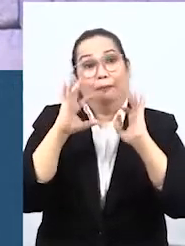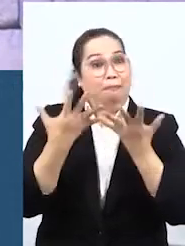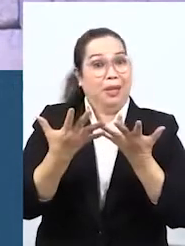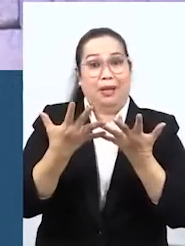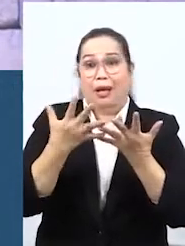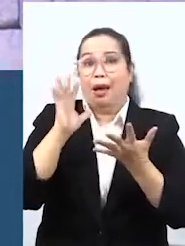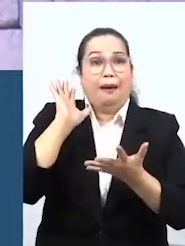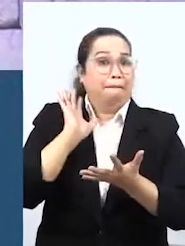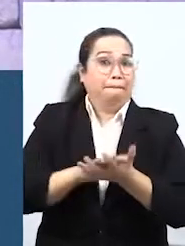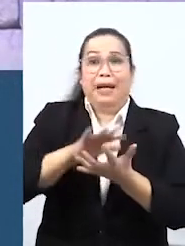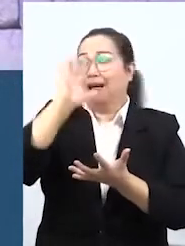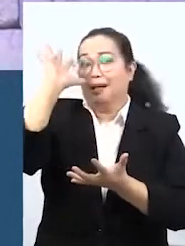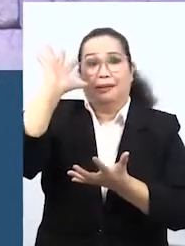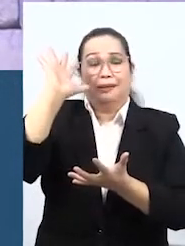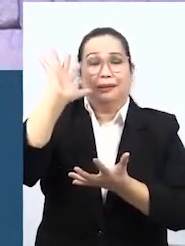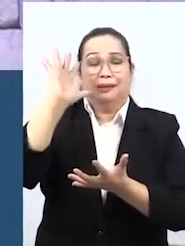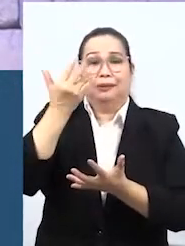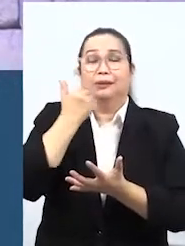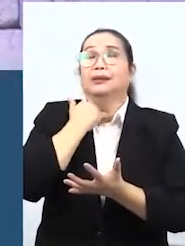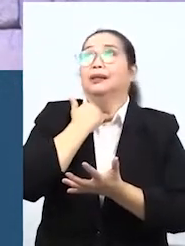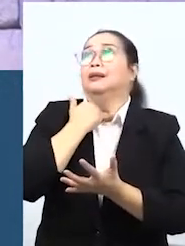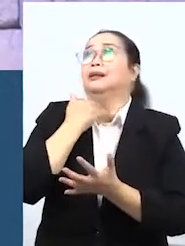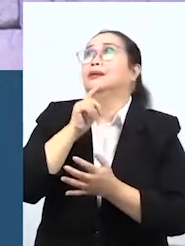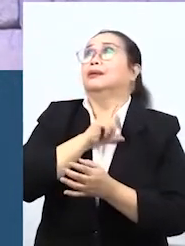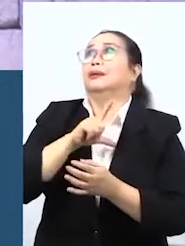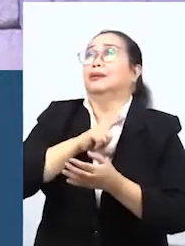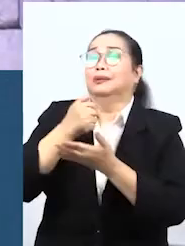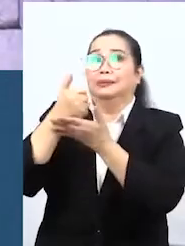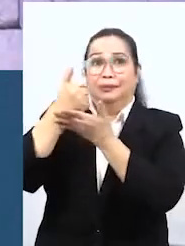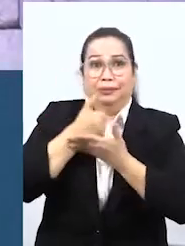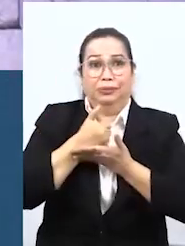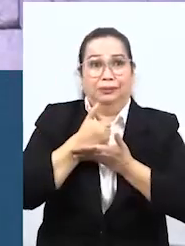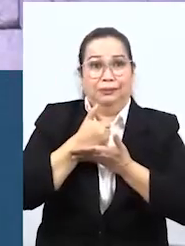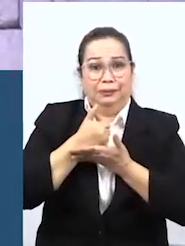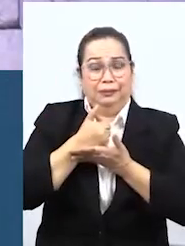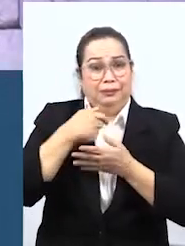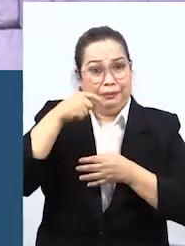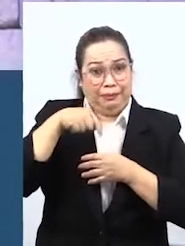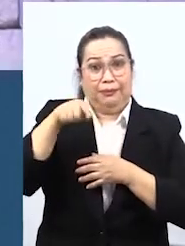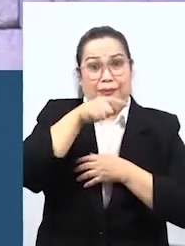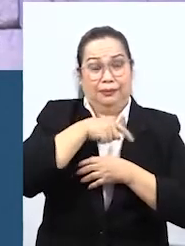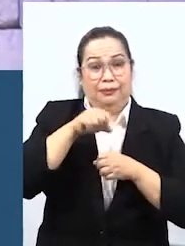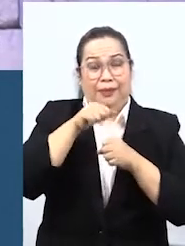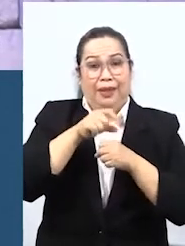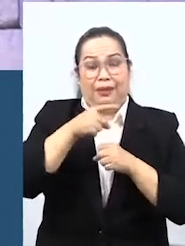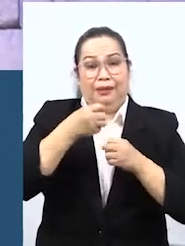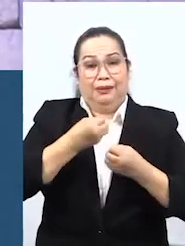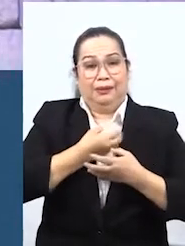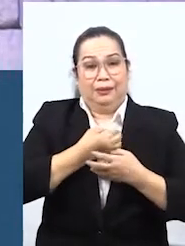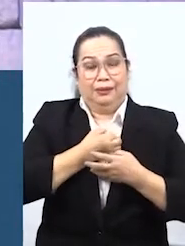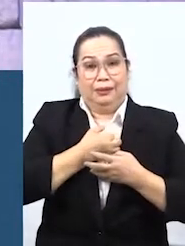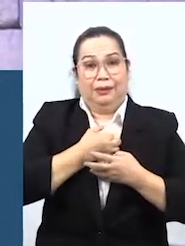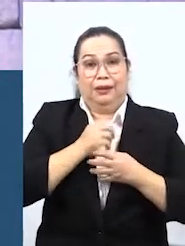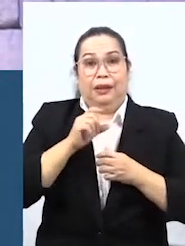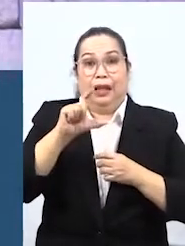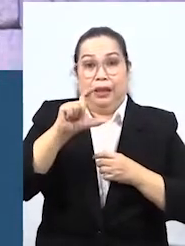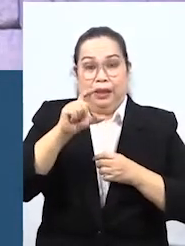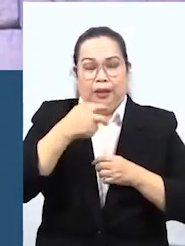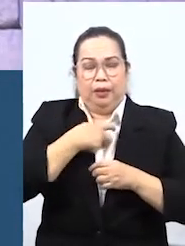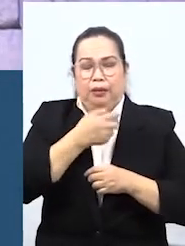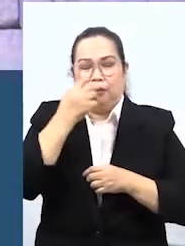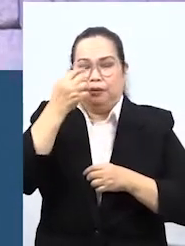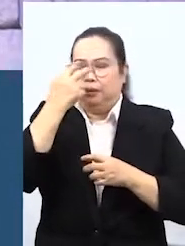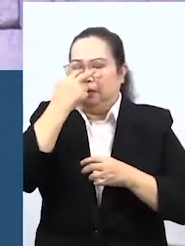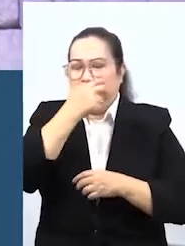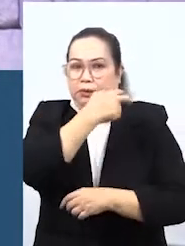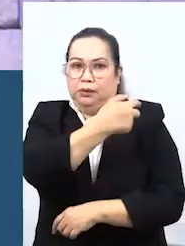much Lord help us and so Ako Takot ho ako sa karayum ano talagang pikit mata ho ako